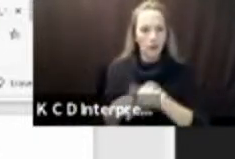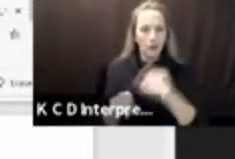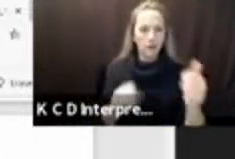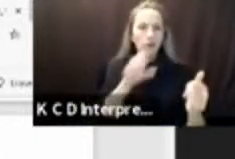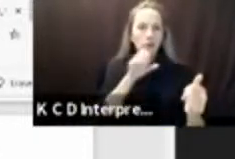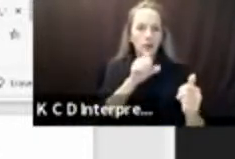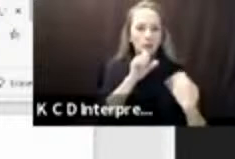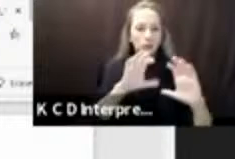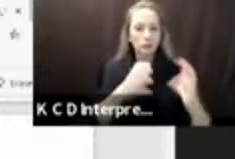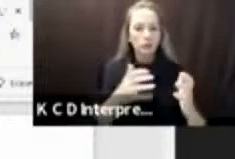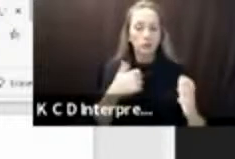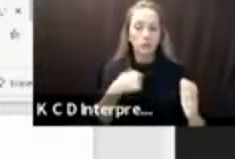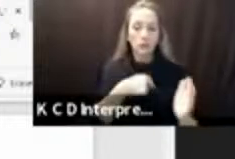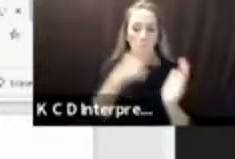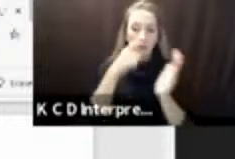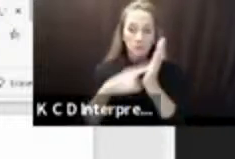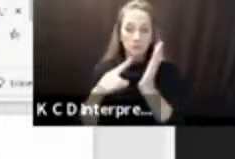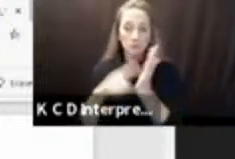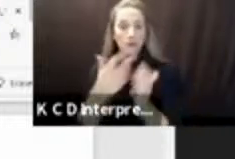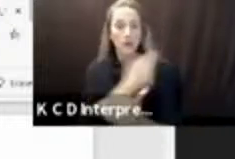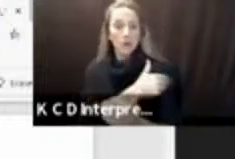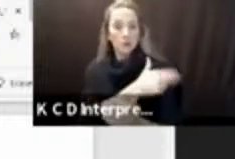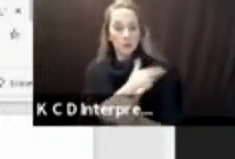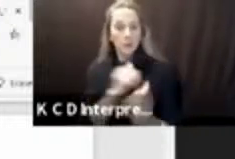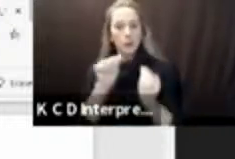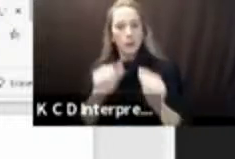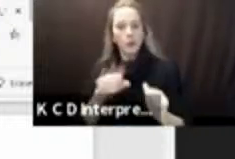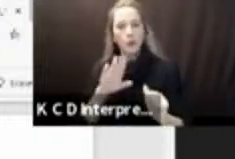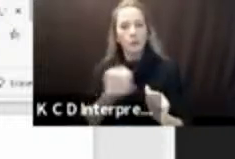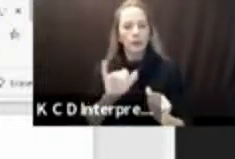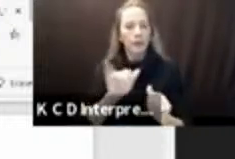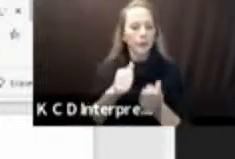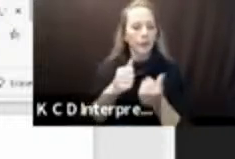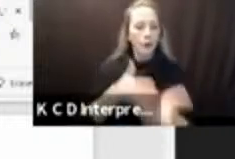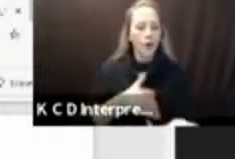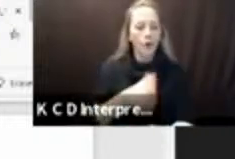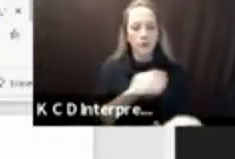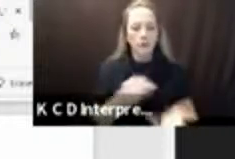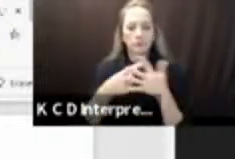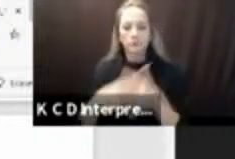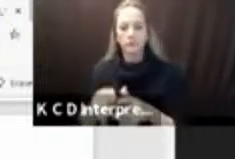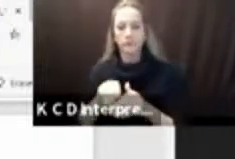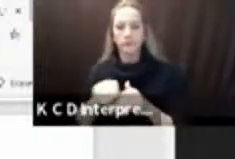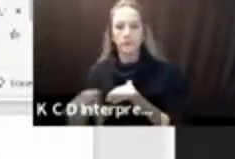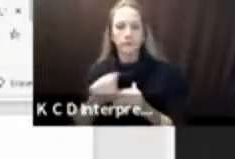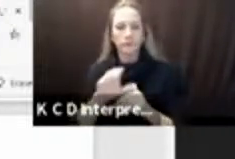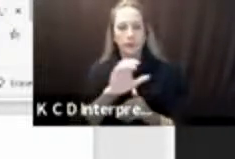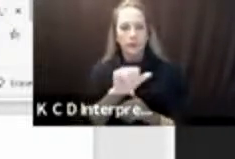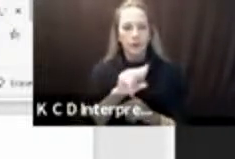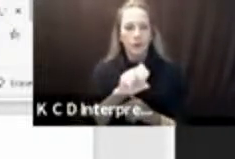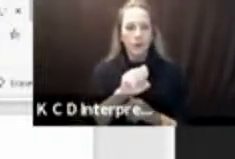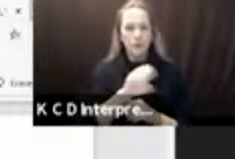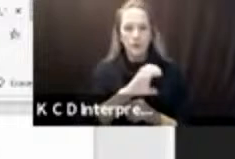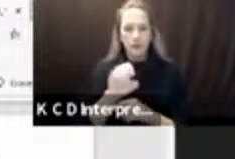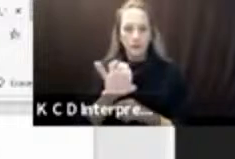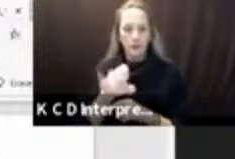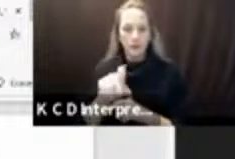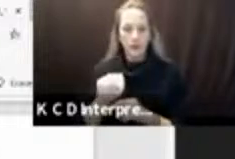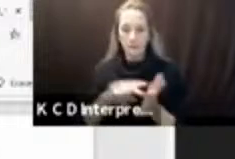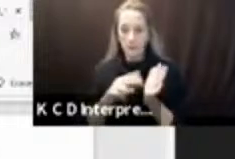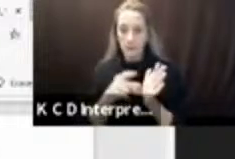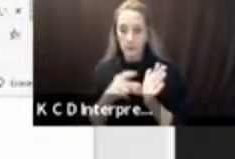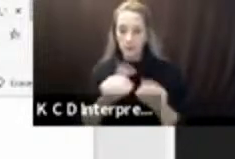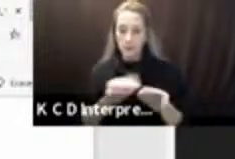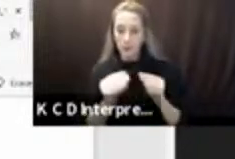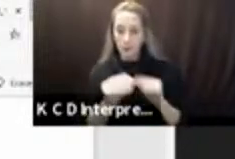hospital census, that may be a cause effect type thing. So that is potentially a positive sign. Next slide, please.